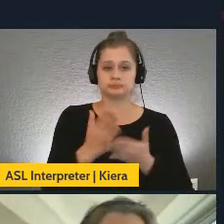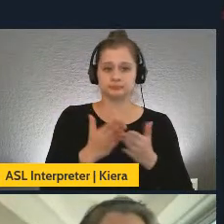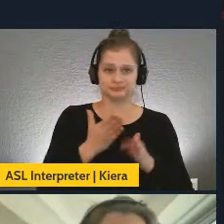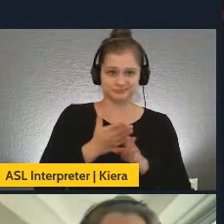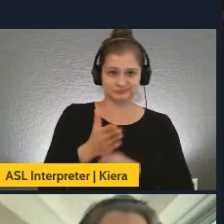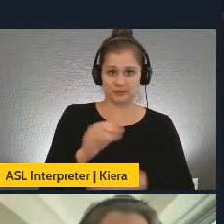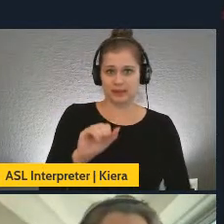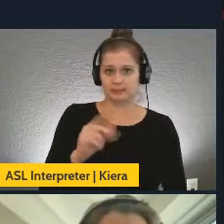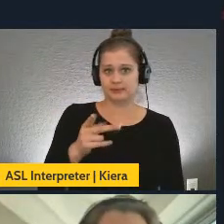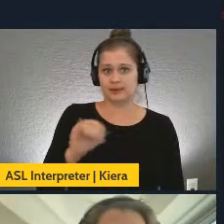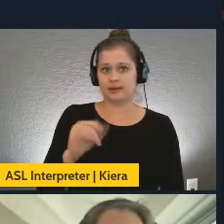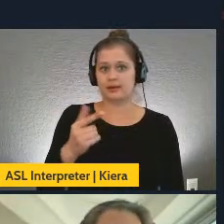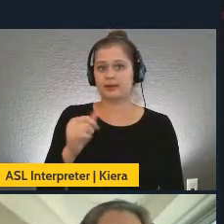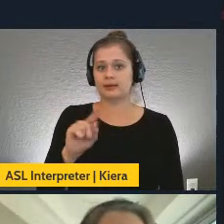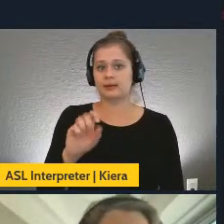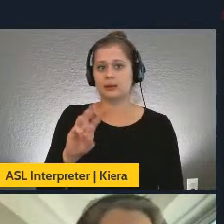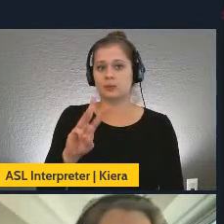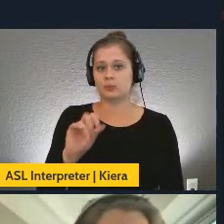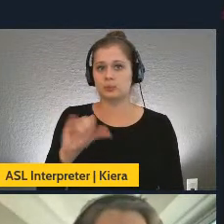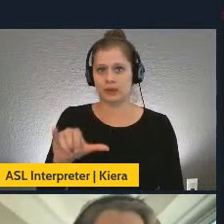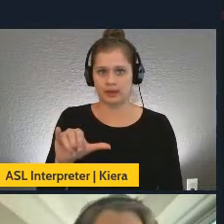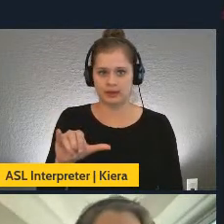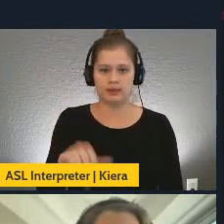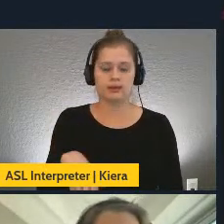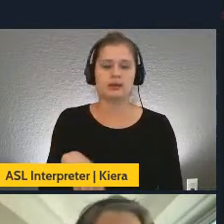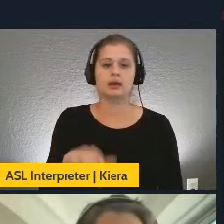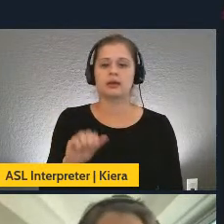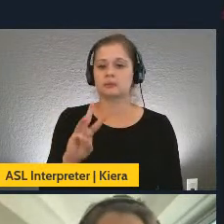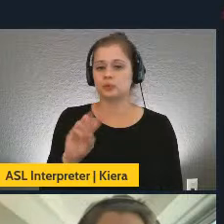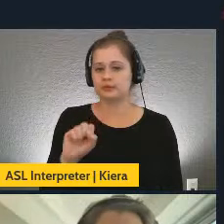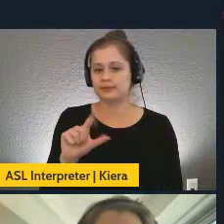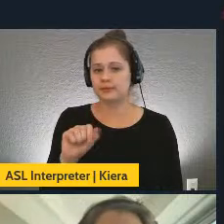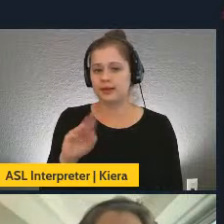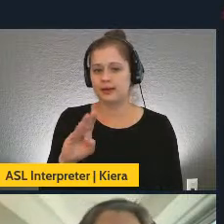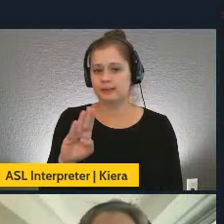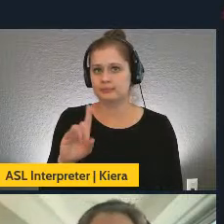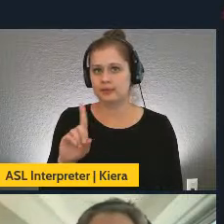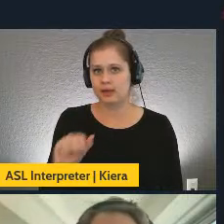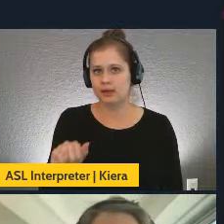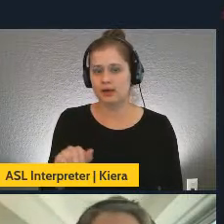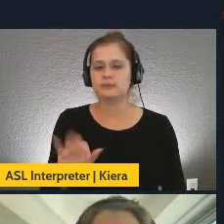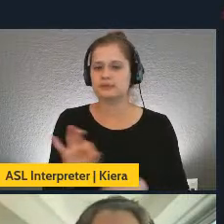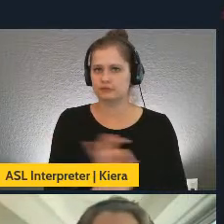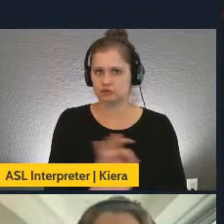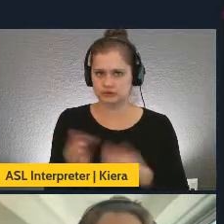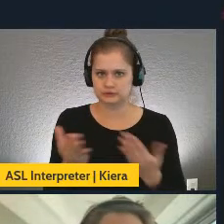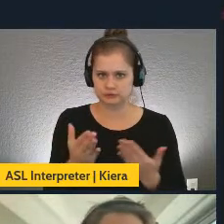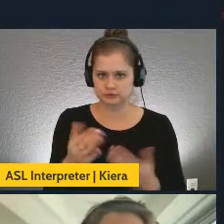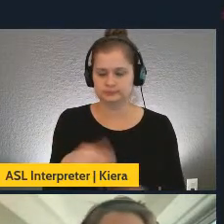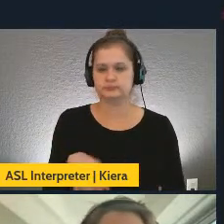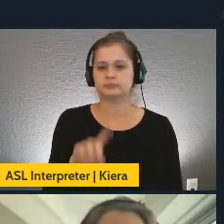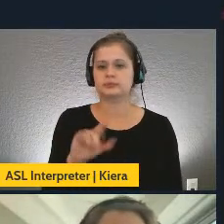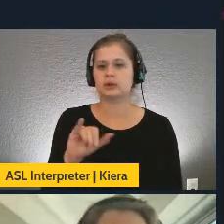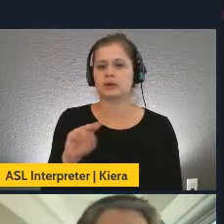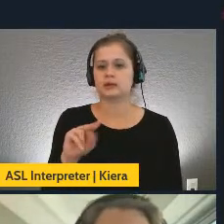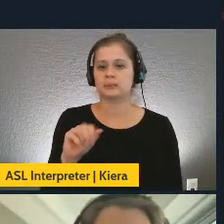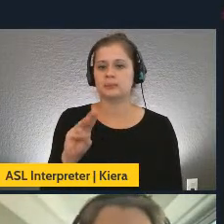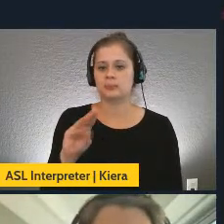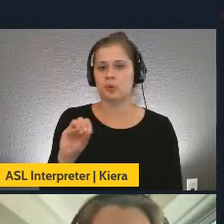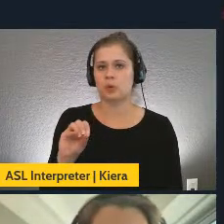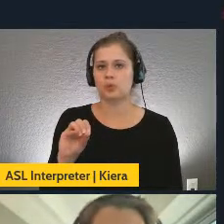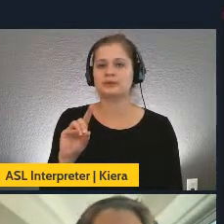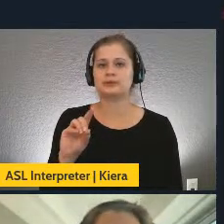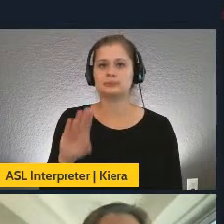for routing HTTP requests, AWS Lambda, which is function as a service, DynamoDB, which is for storing data in a